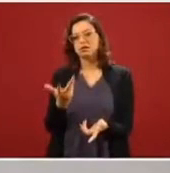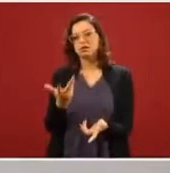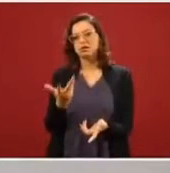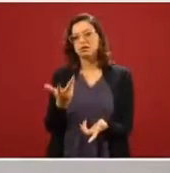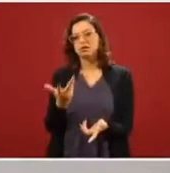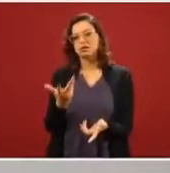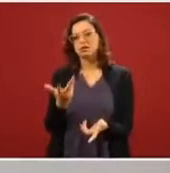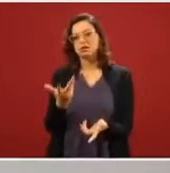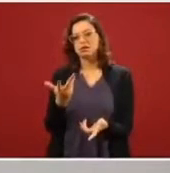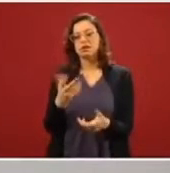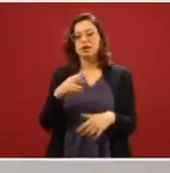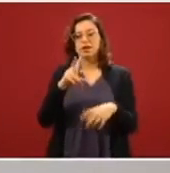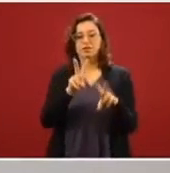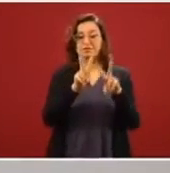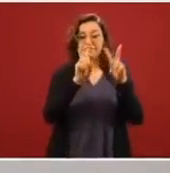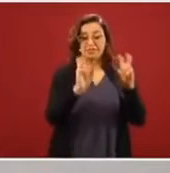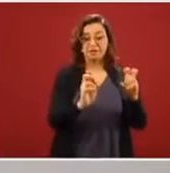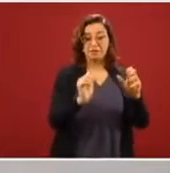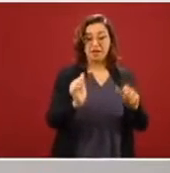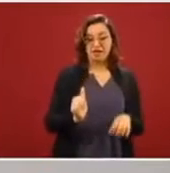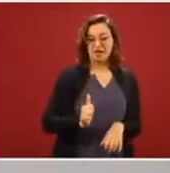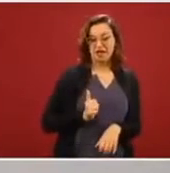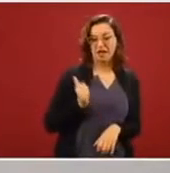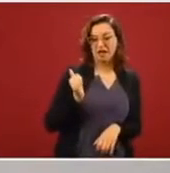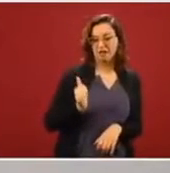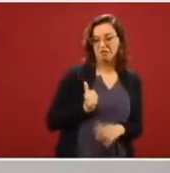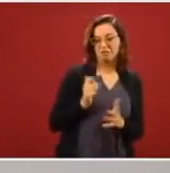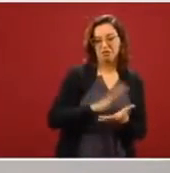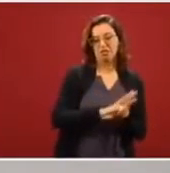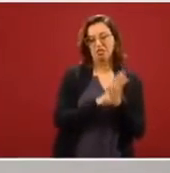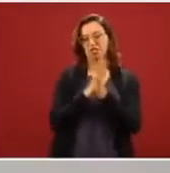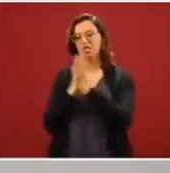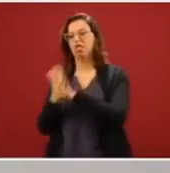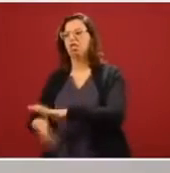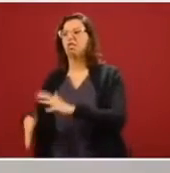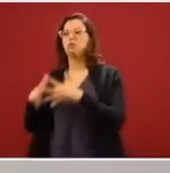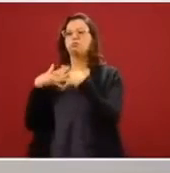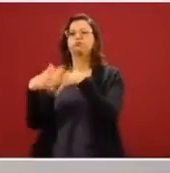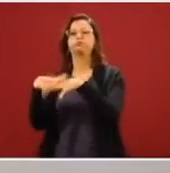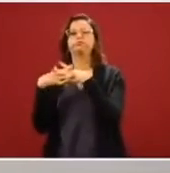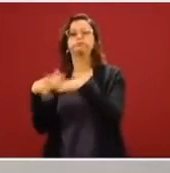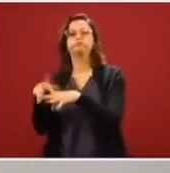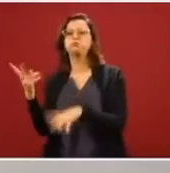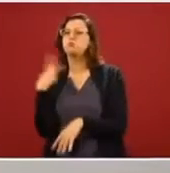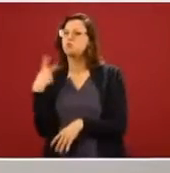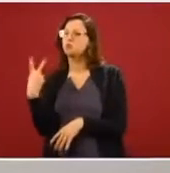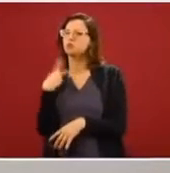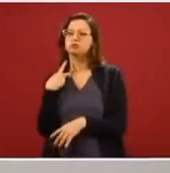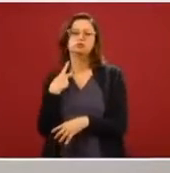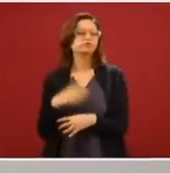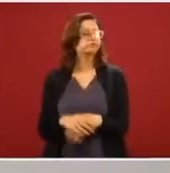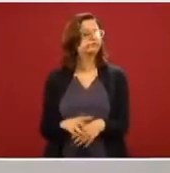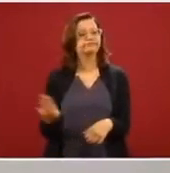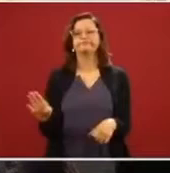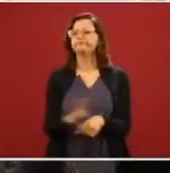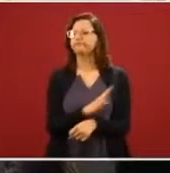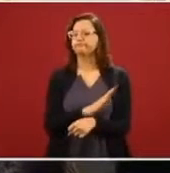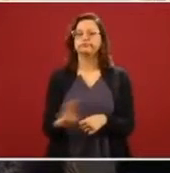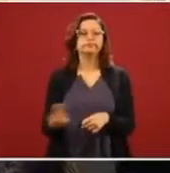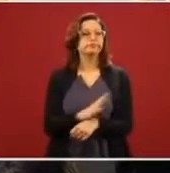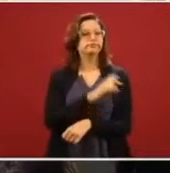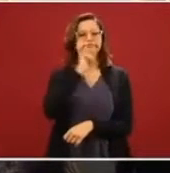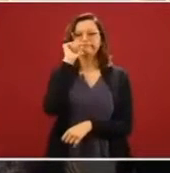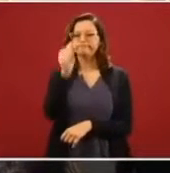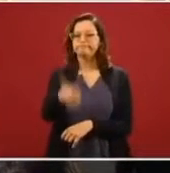this topic or matter a la esfera política, to the political no sphere, es benéfico para la